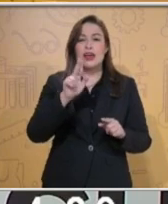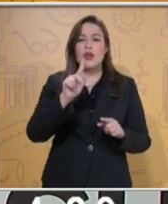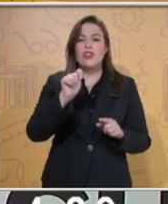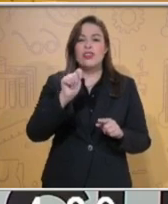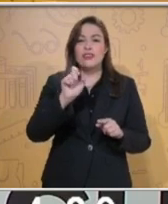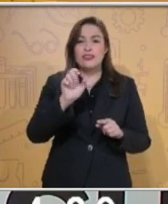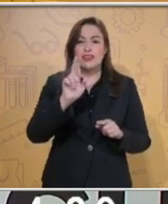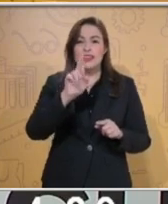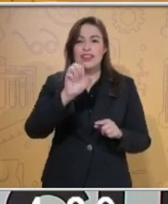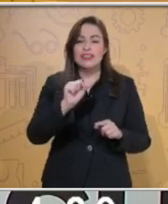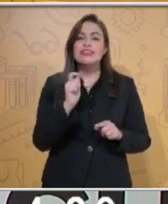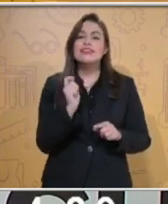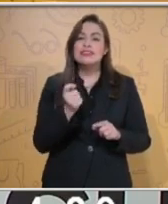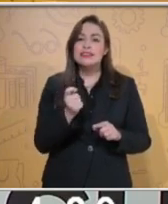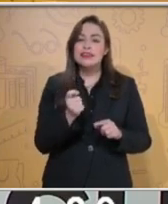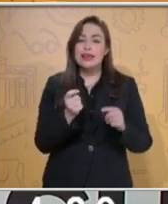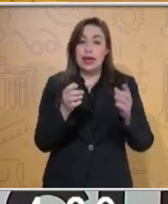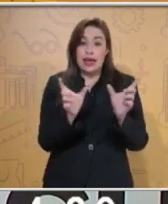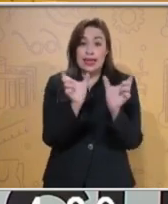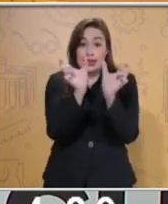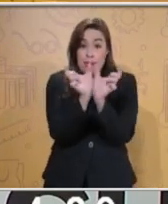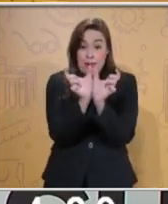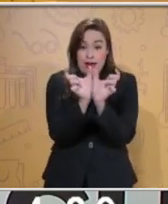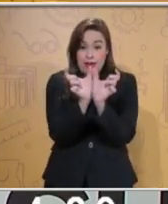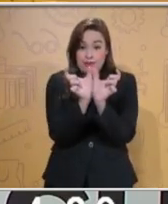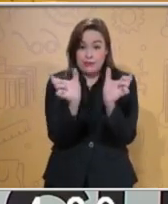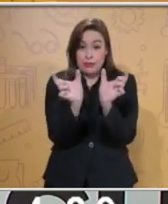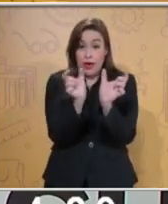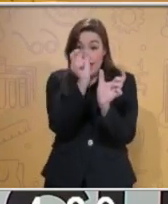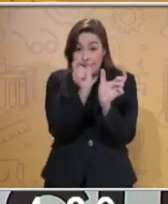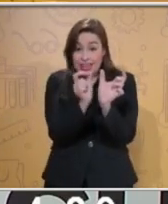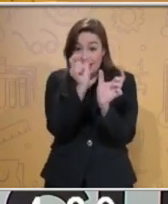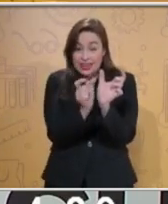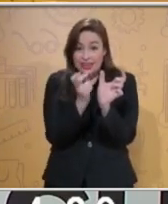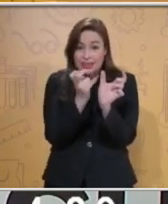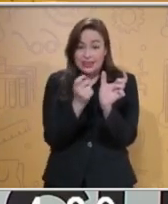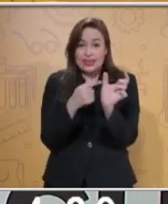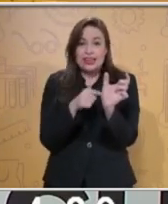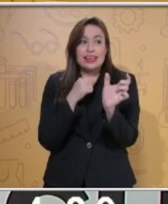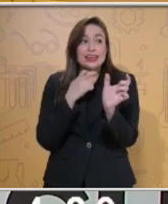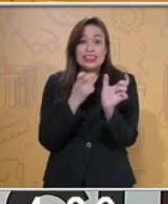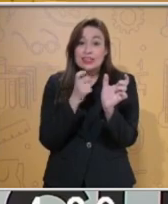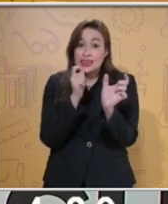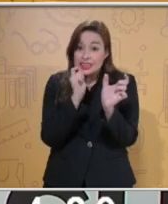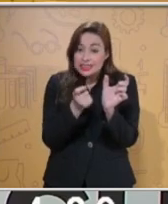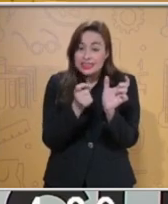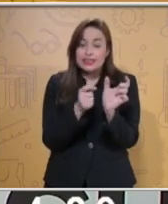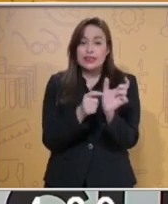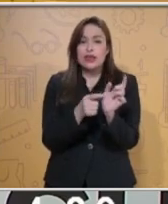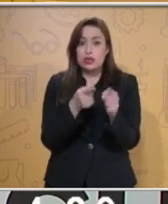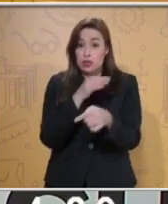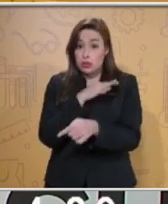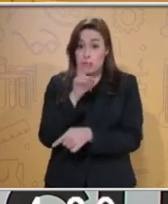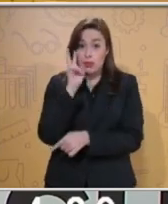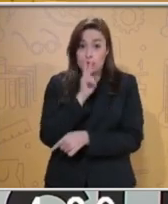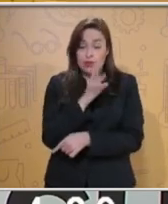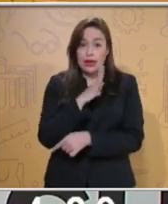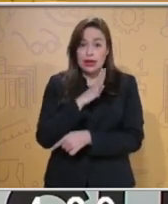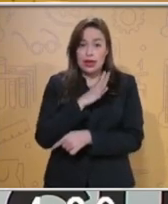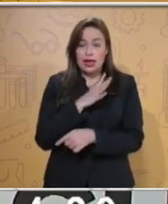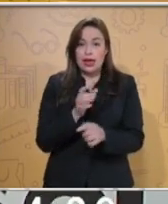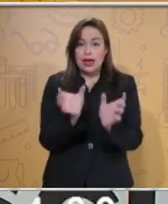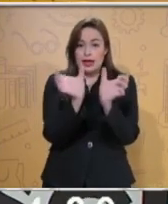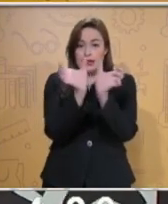spaces between the panels or frames. As you can see, we have in the